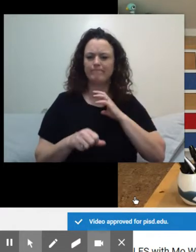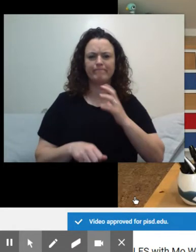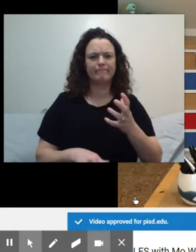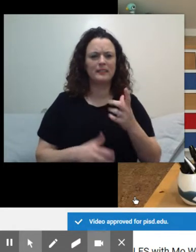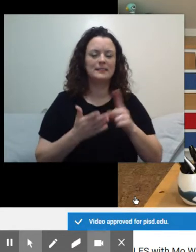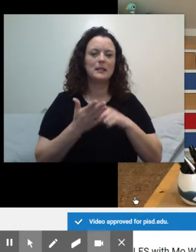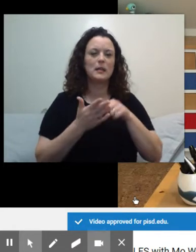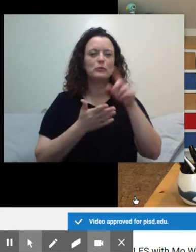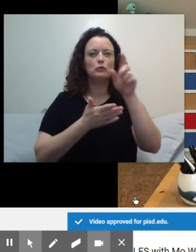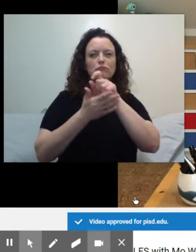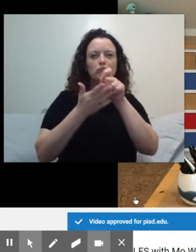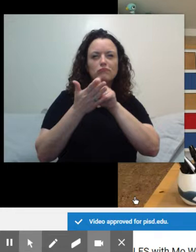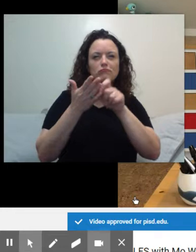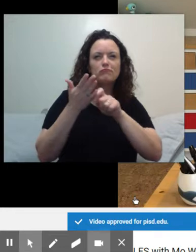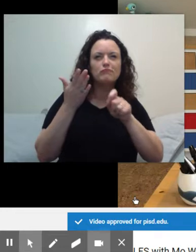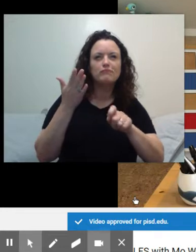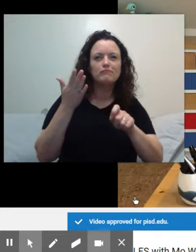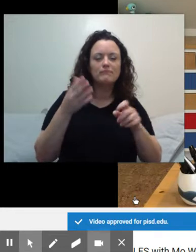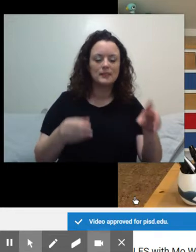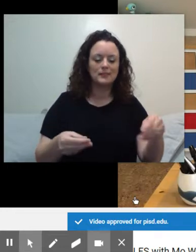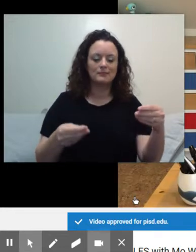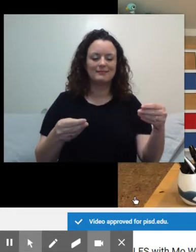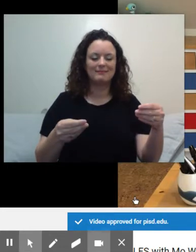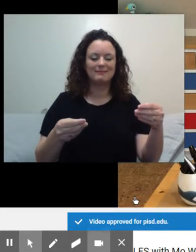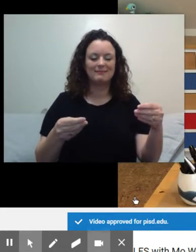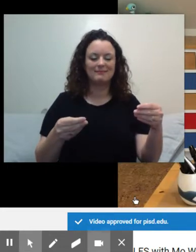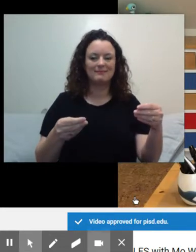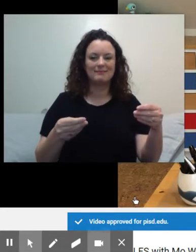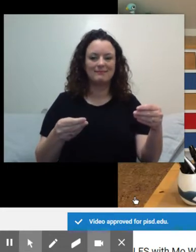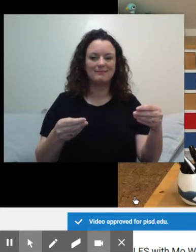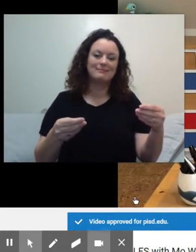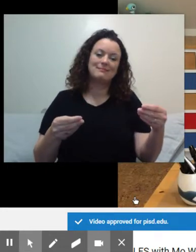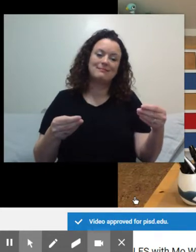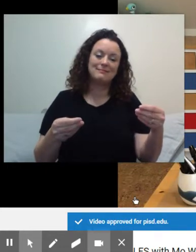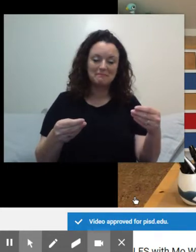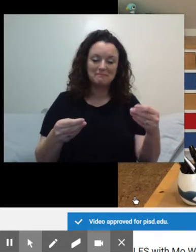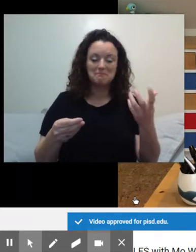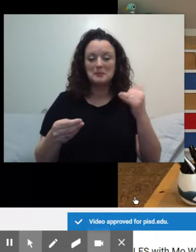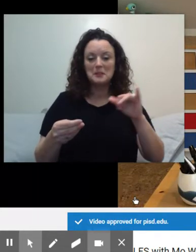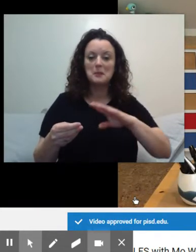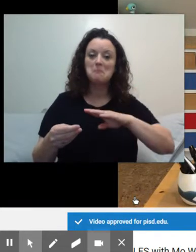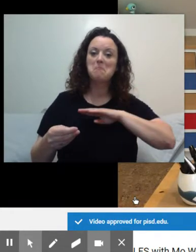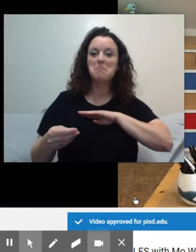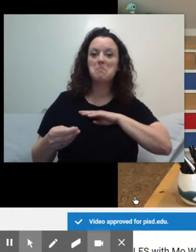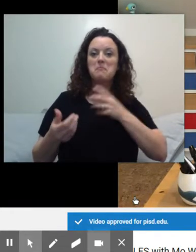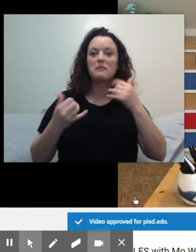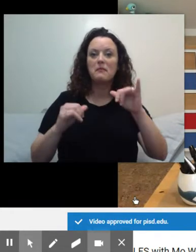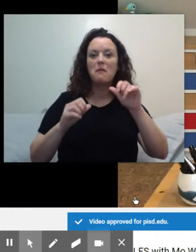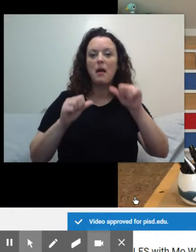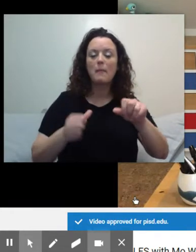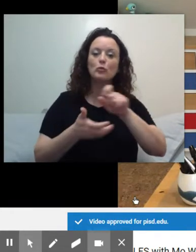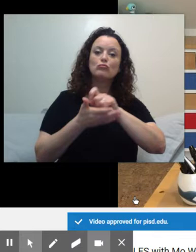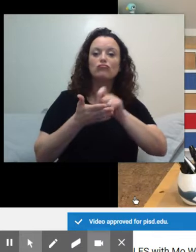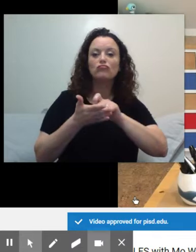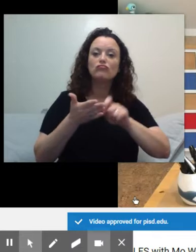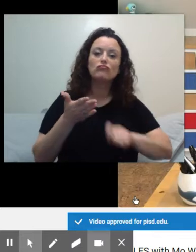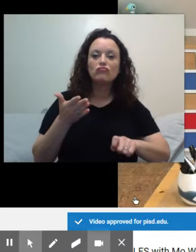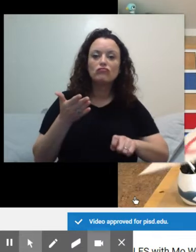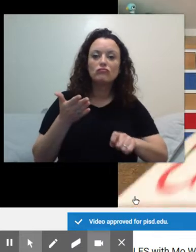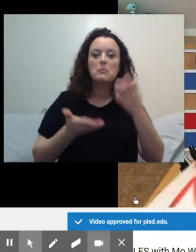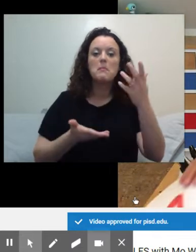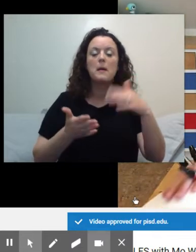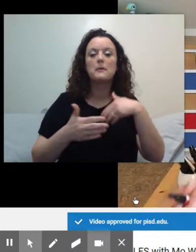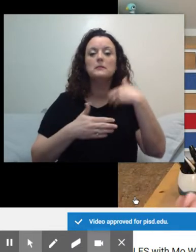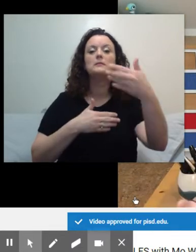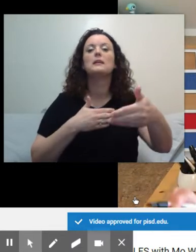isn't what you hoped it would be, and you're happy that you at least got to make some doodling, and maybe next